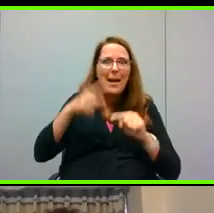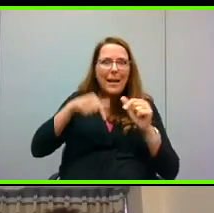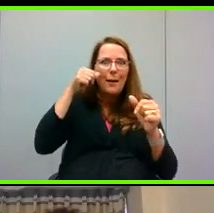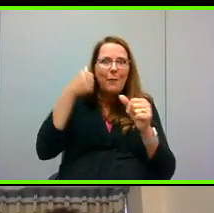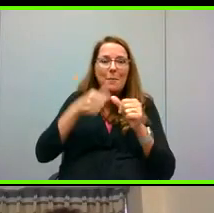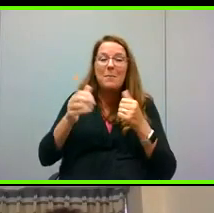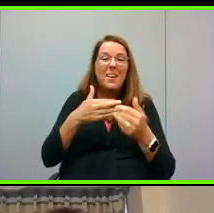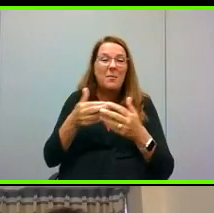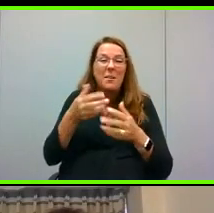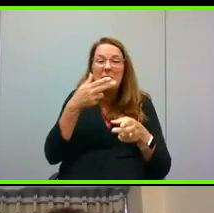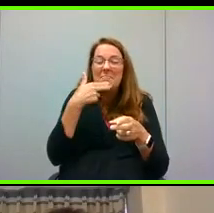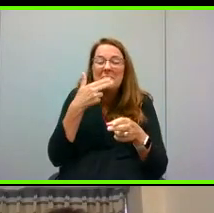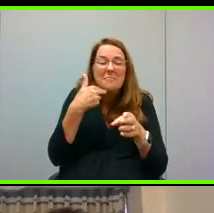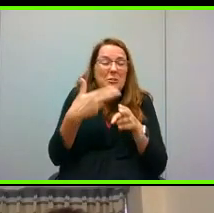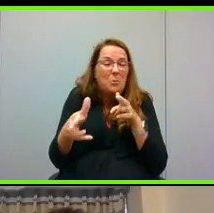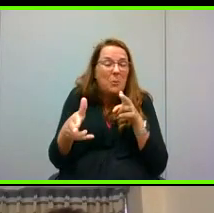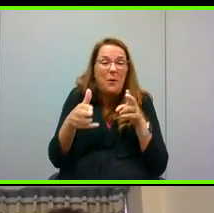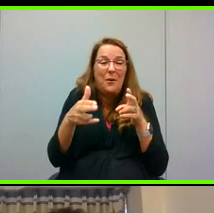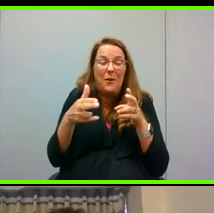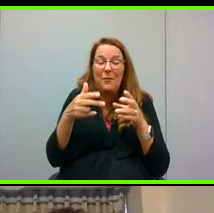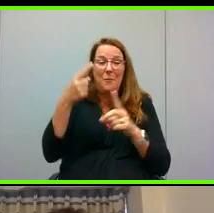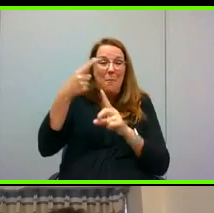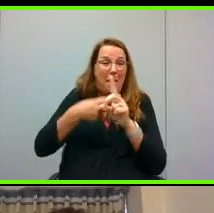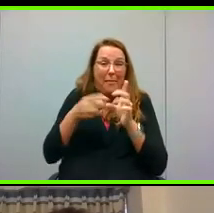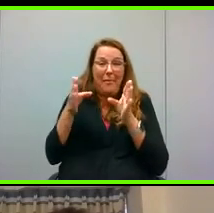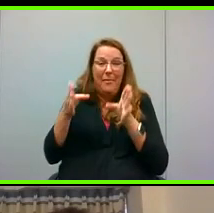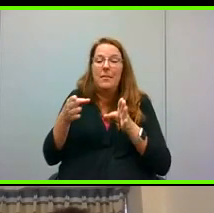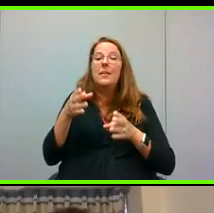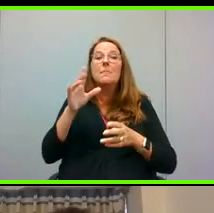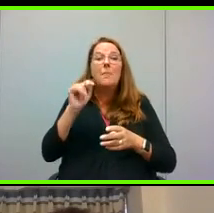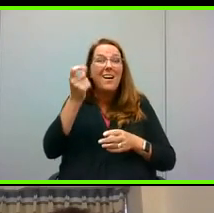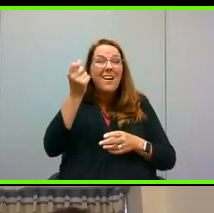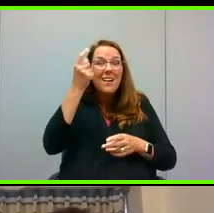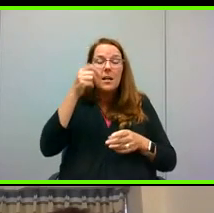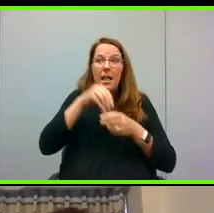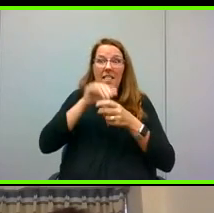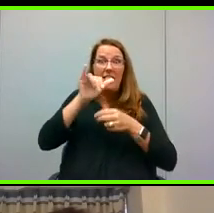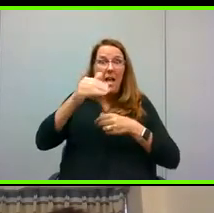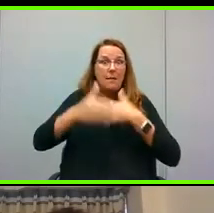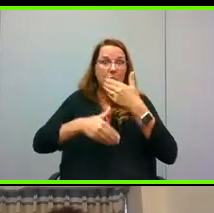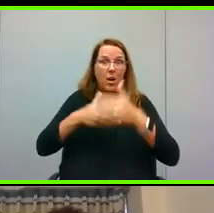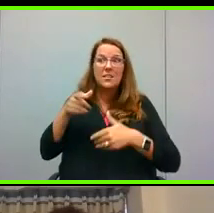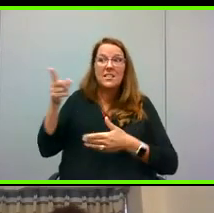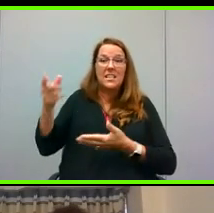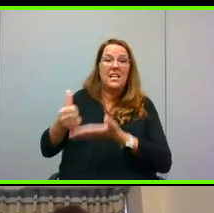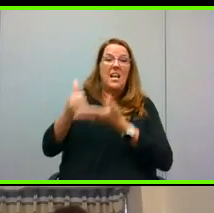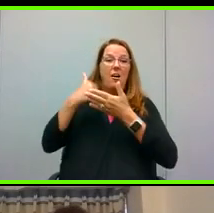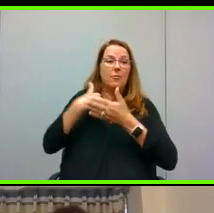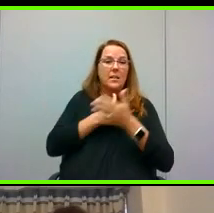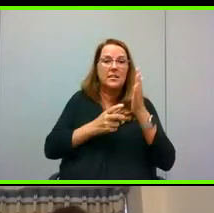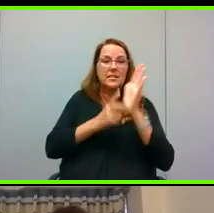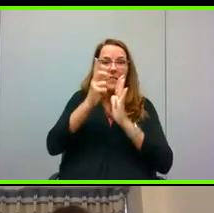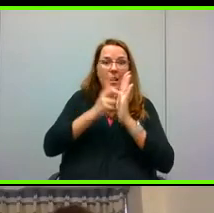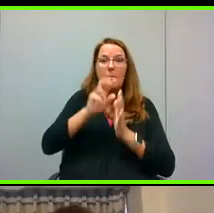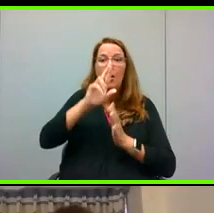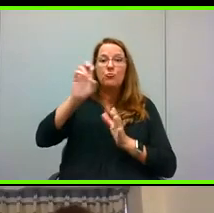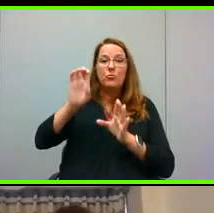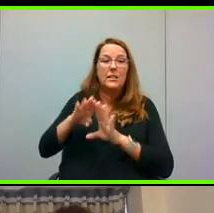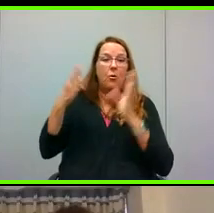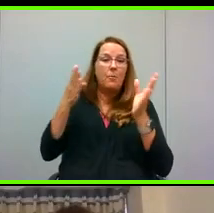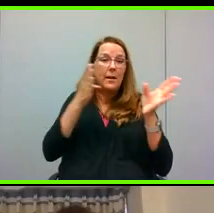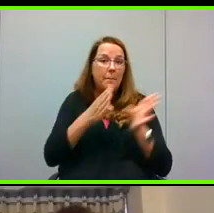on board very long. But in the process now, he's had to help us develop a reopening plan, help us